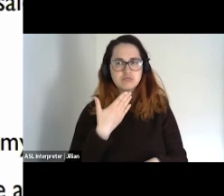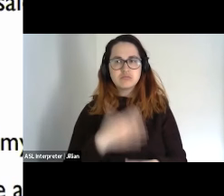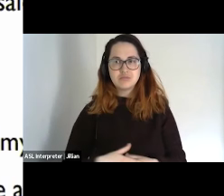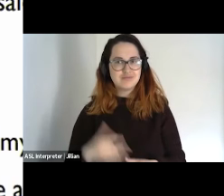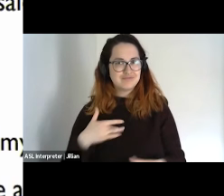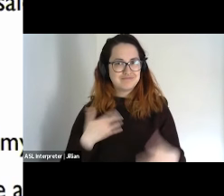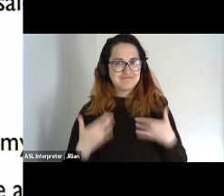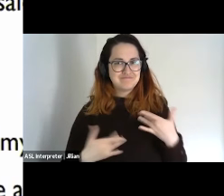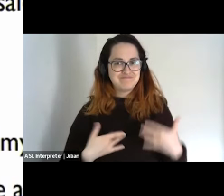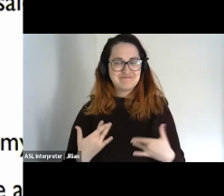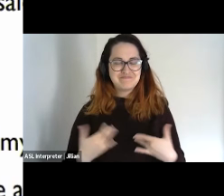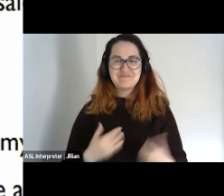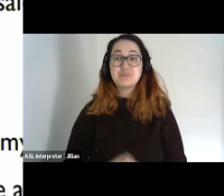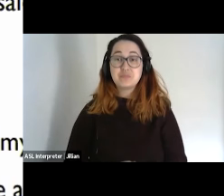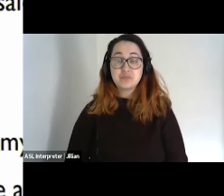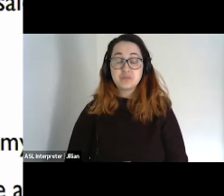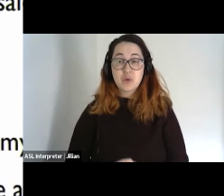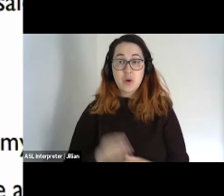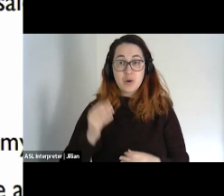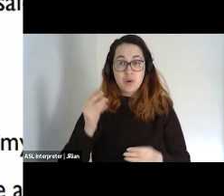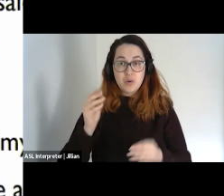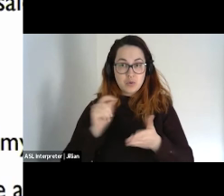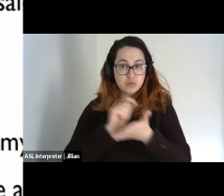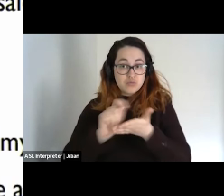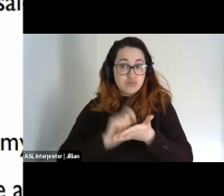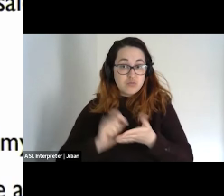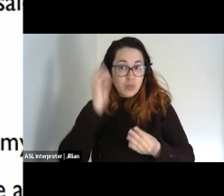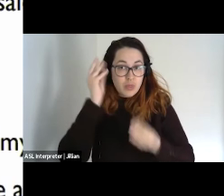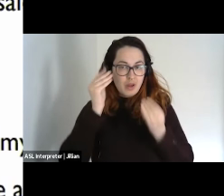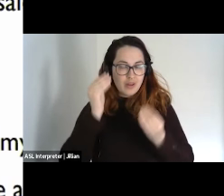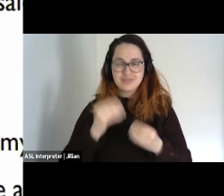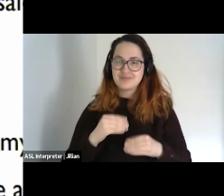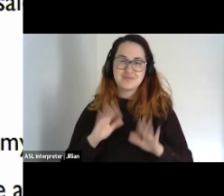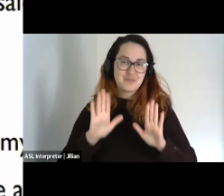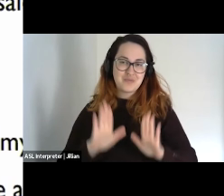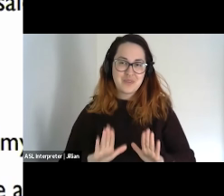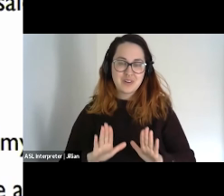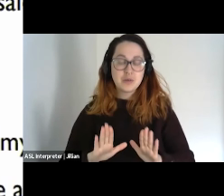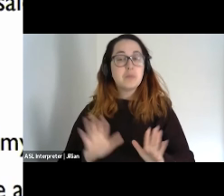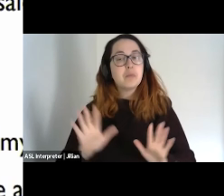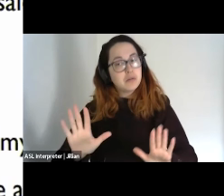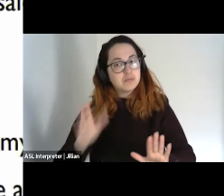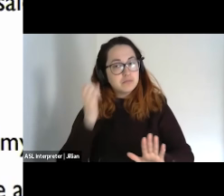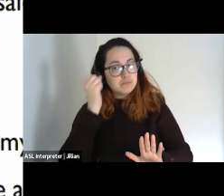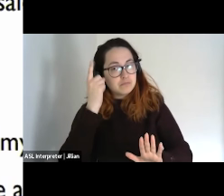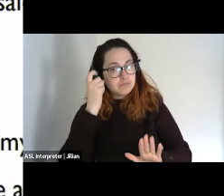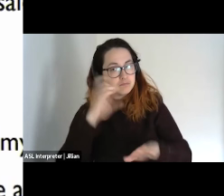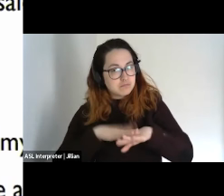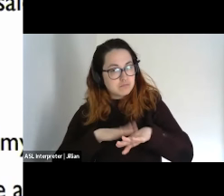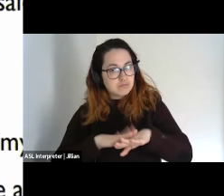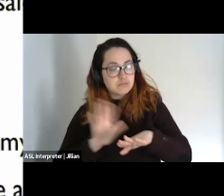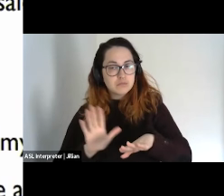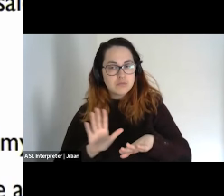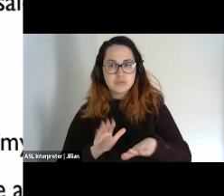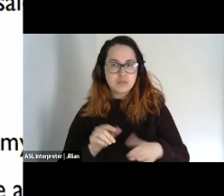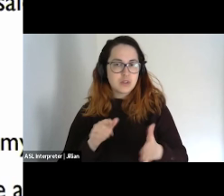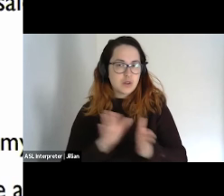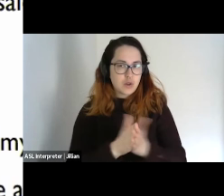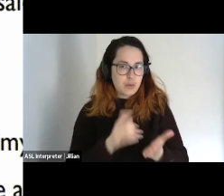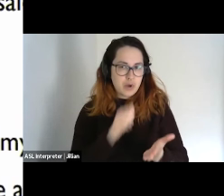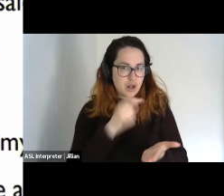Exciting. Okay, so thought diaries are wonderful. So I will say a little bit of a caveat, which is not discussed in this workbook. Thought